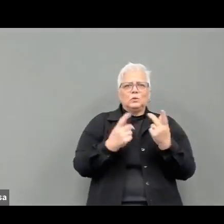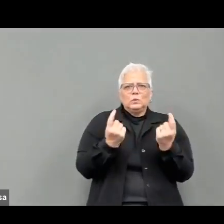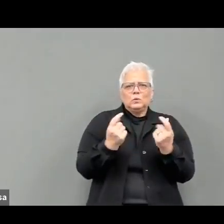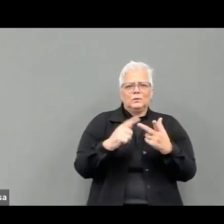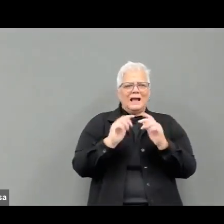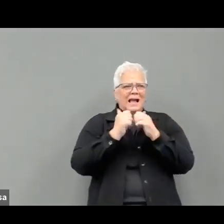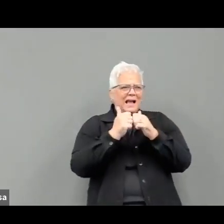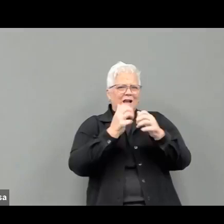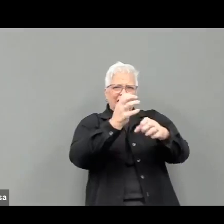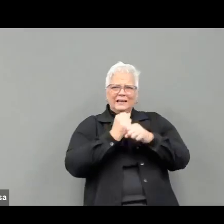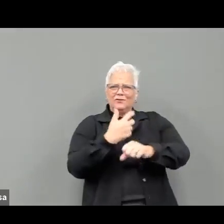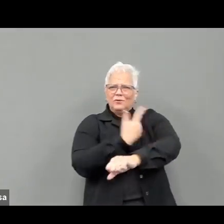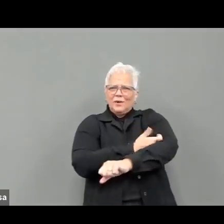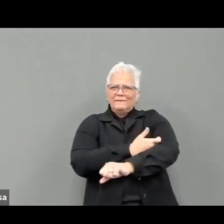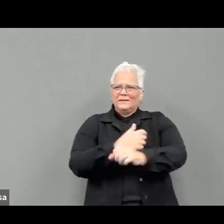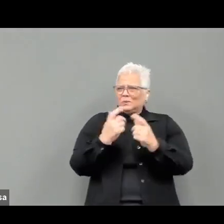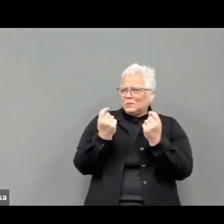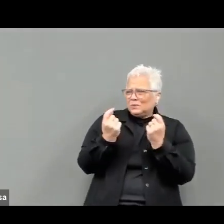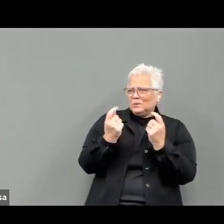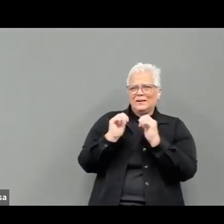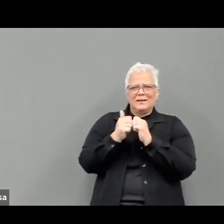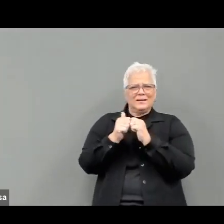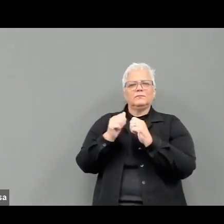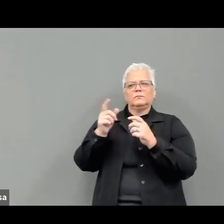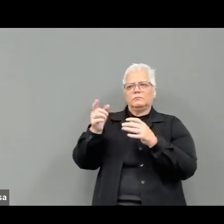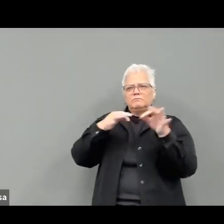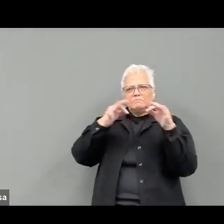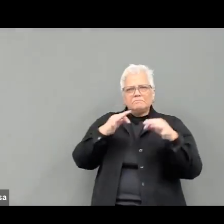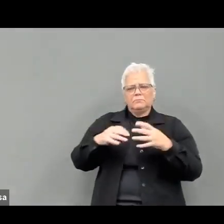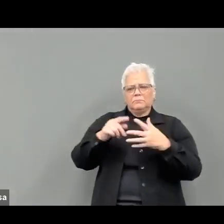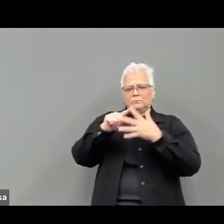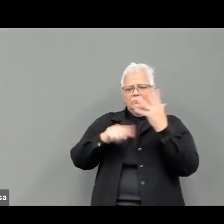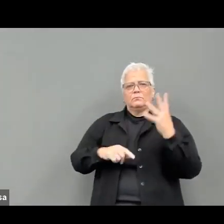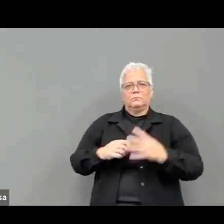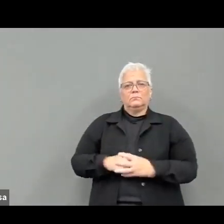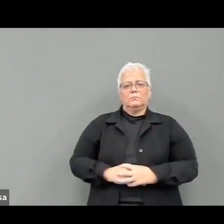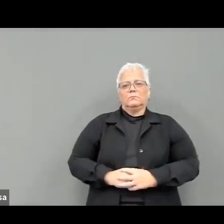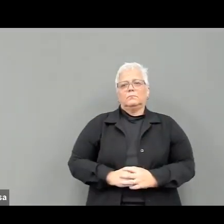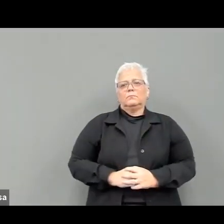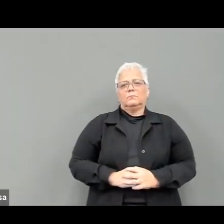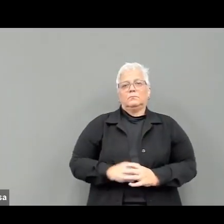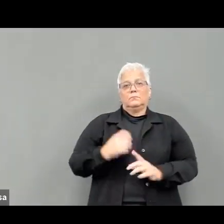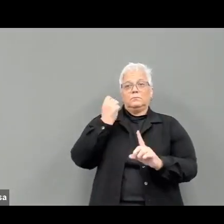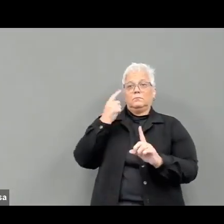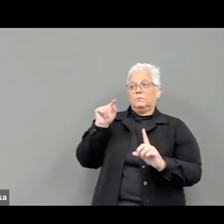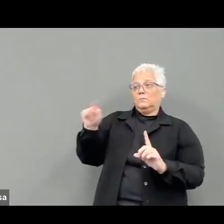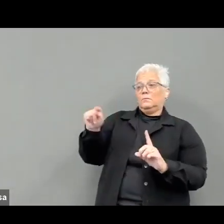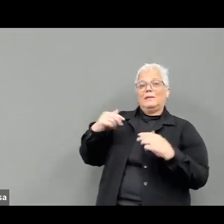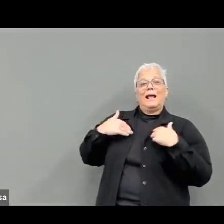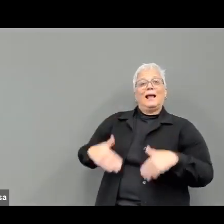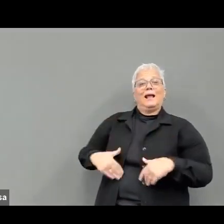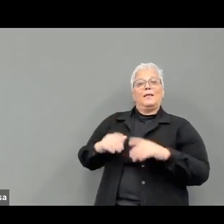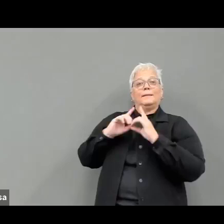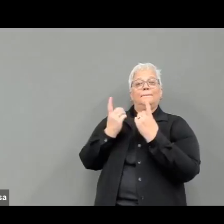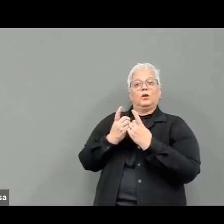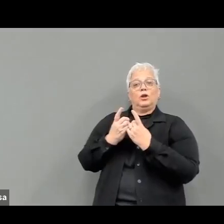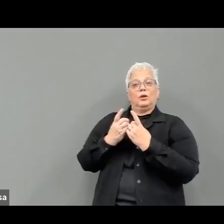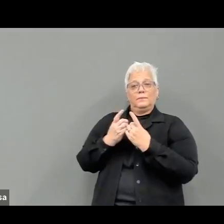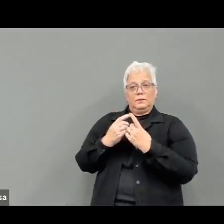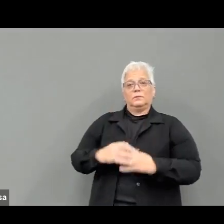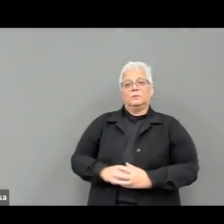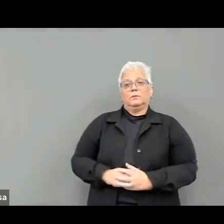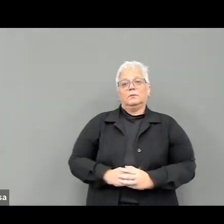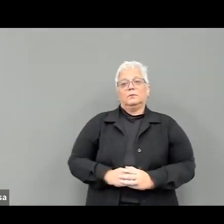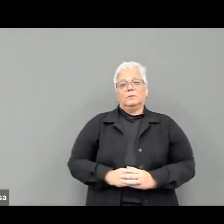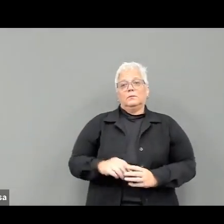community members. Federally qualified health centers, including Community Health Connection and Morton Comprehensive Health Services, are also receiving